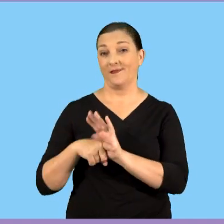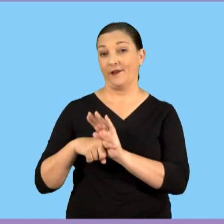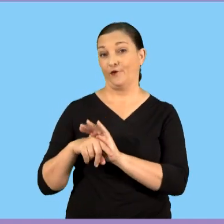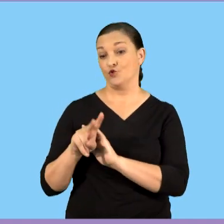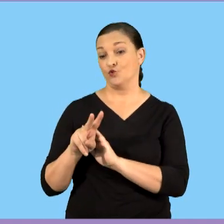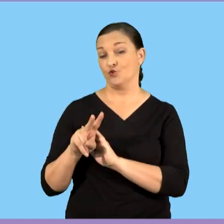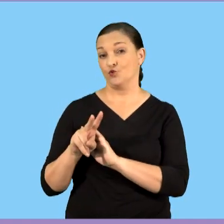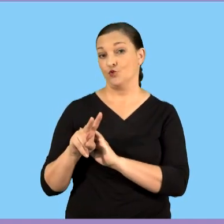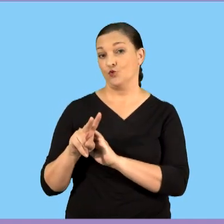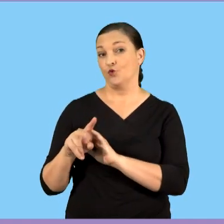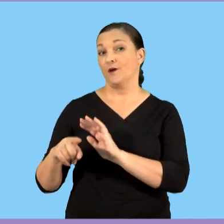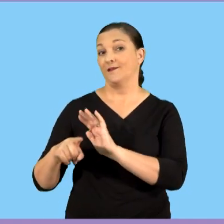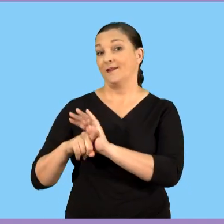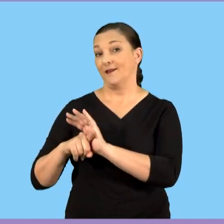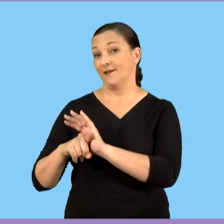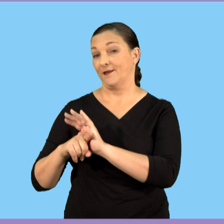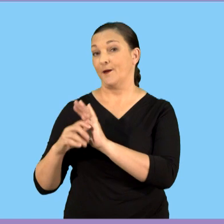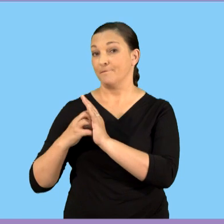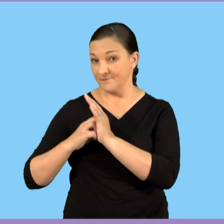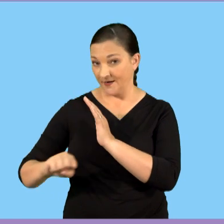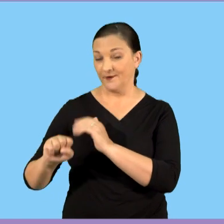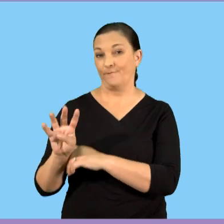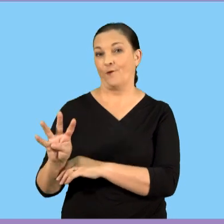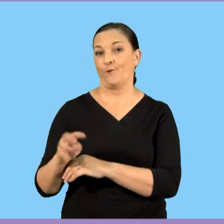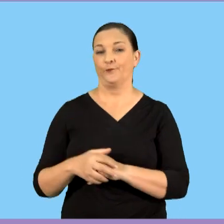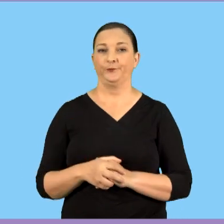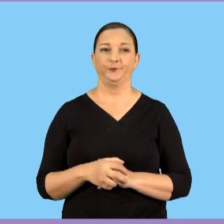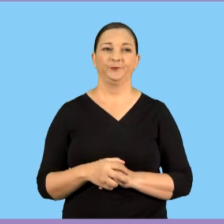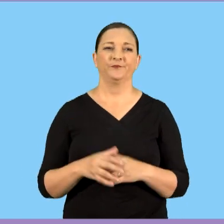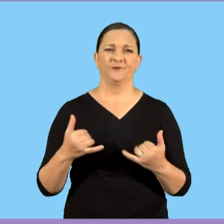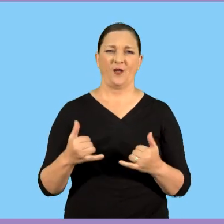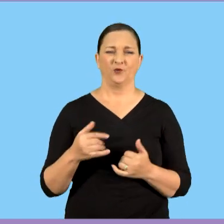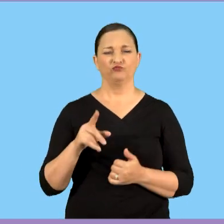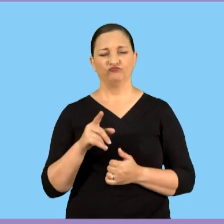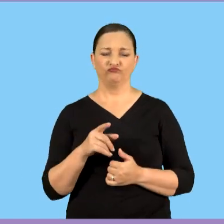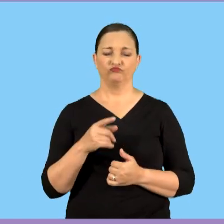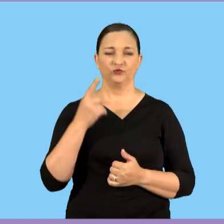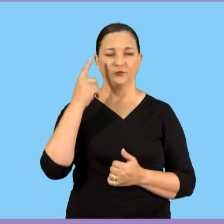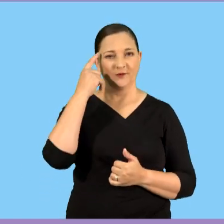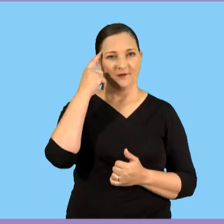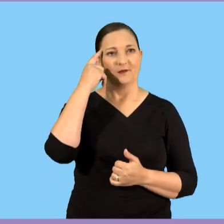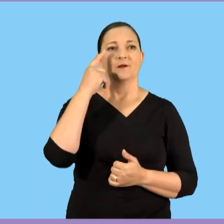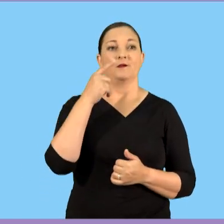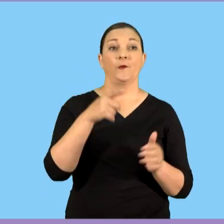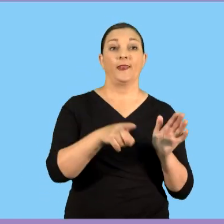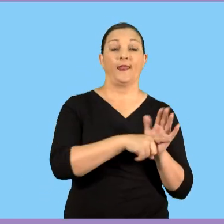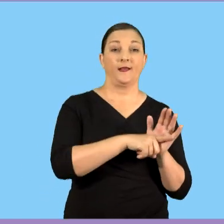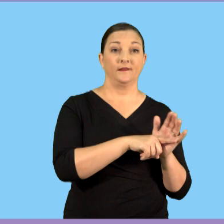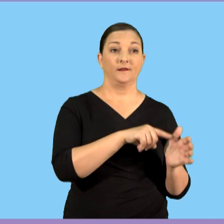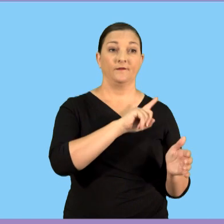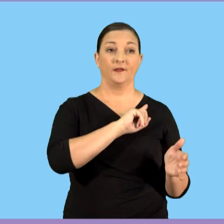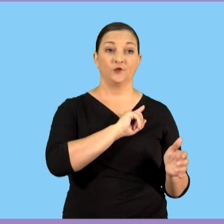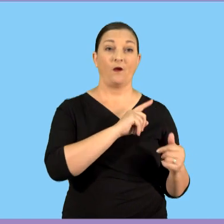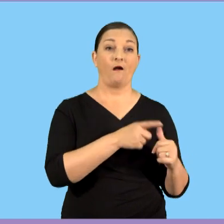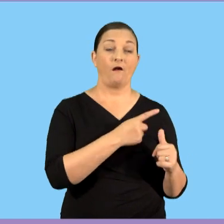4. So we are adding two negative numbers, so we know that the answer there is going to be negative. So that is going